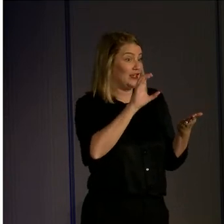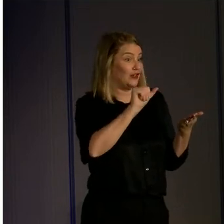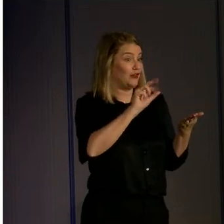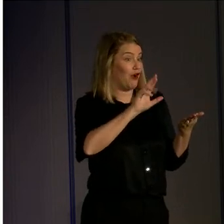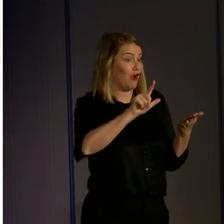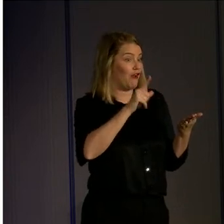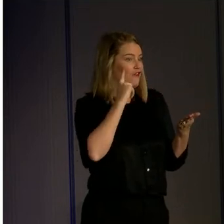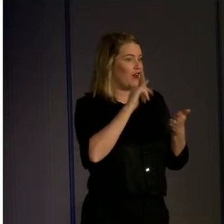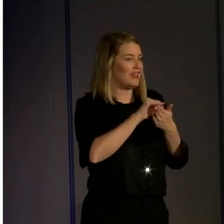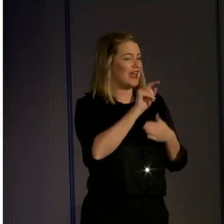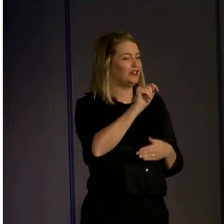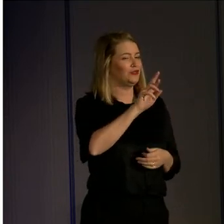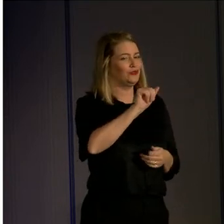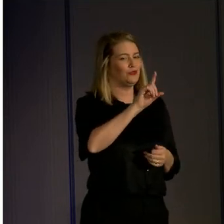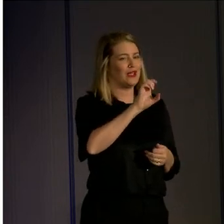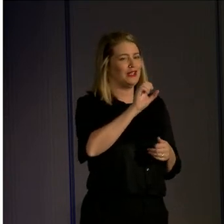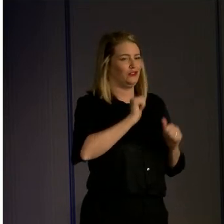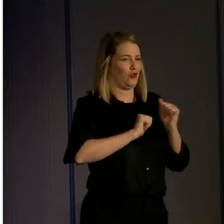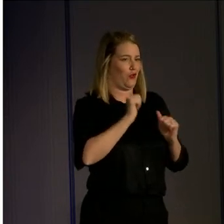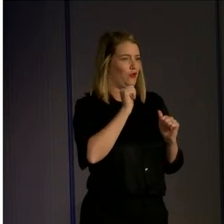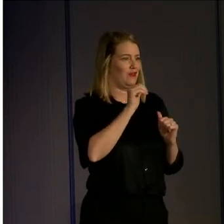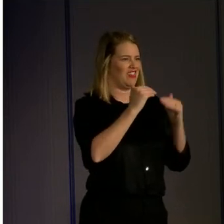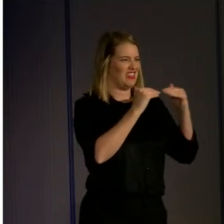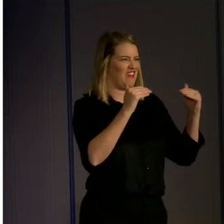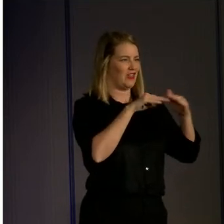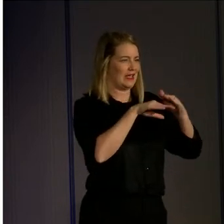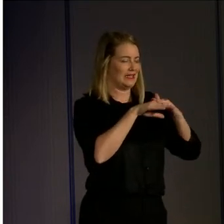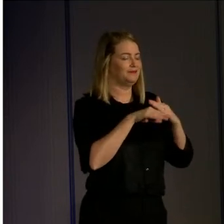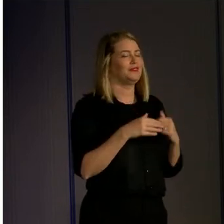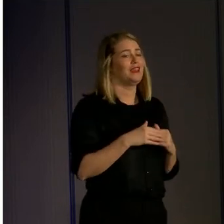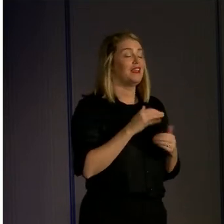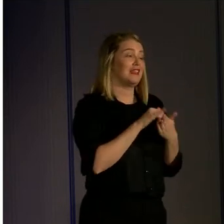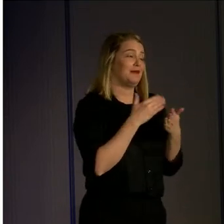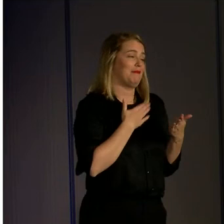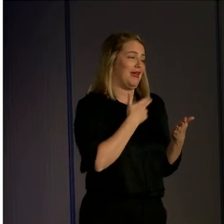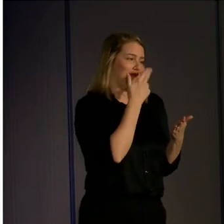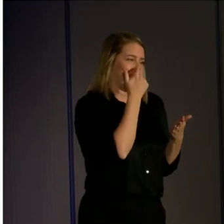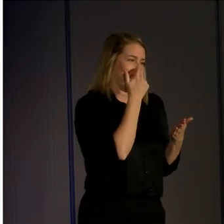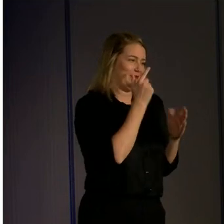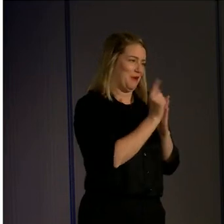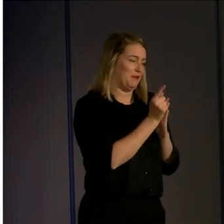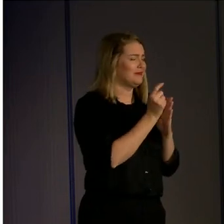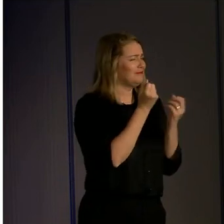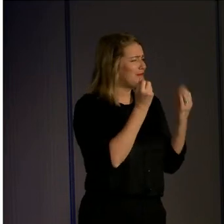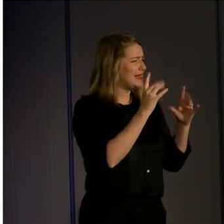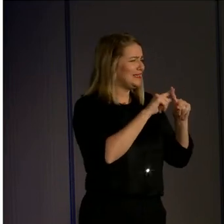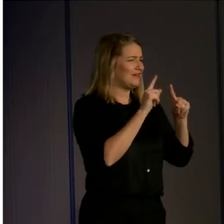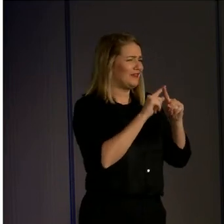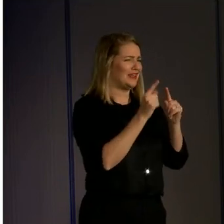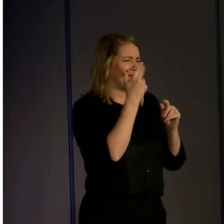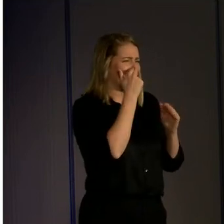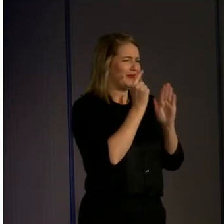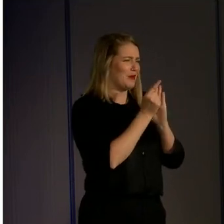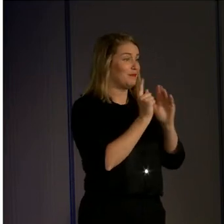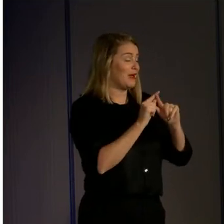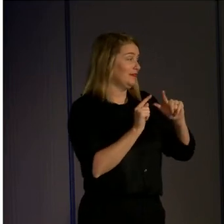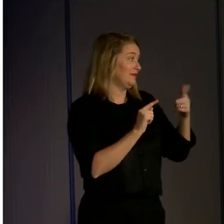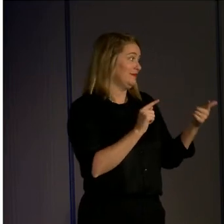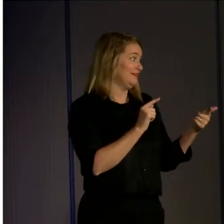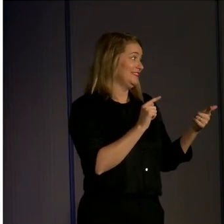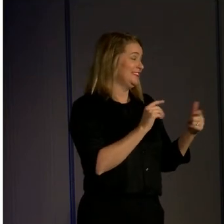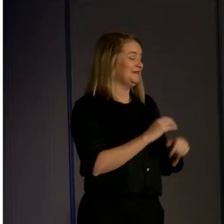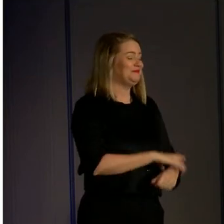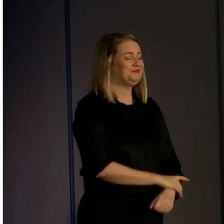show with Level Access. So that was my funniest moment. There's been a lot of funny moments, but I'm going to pass it on to Jennison for his.